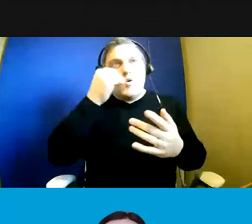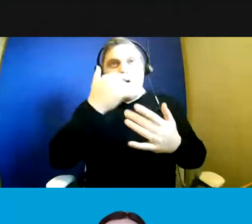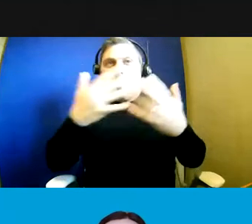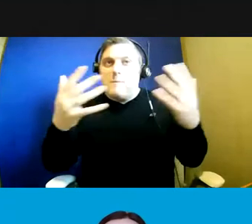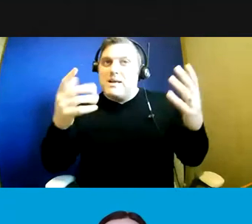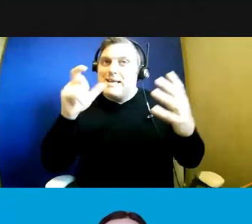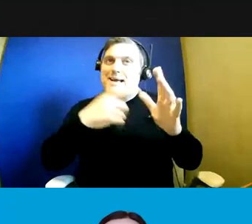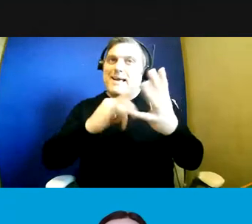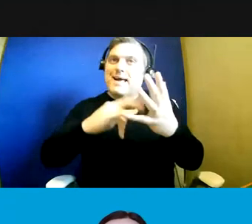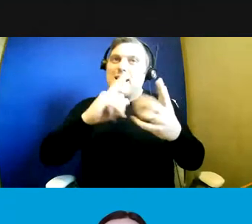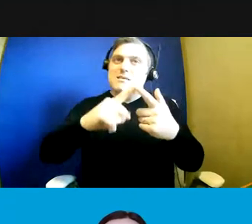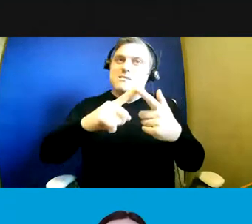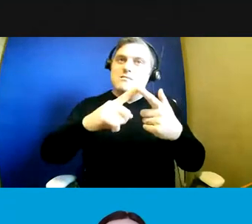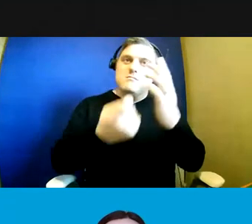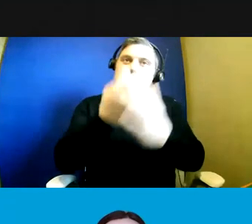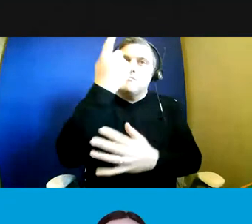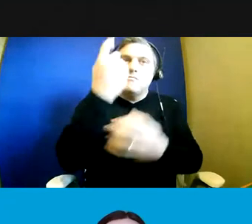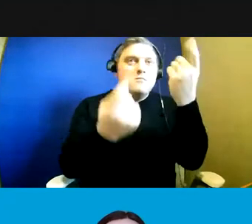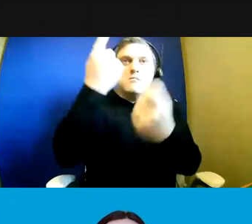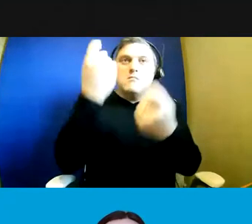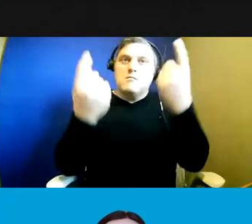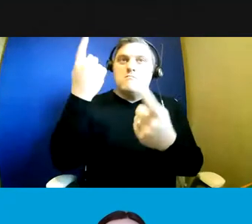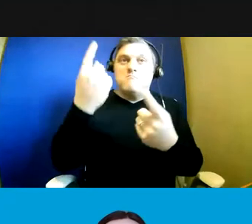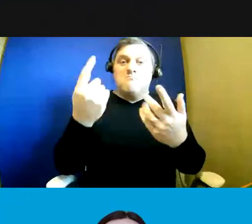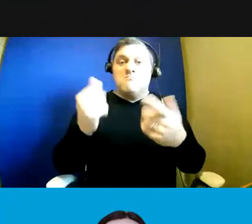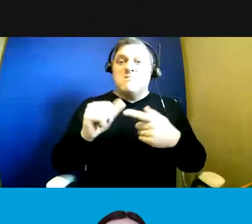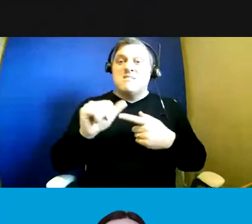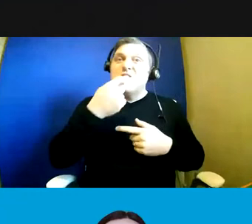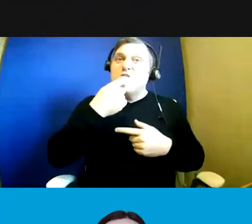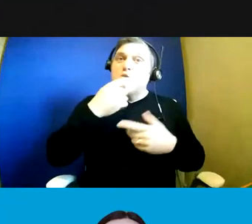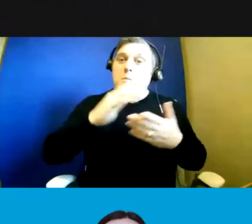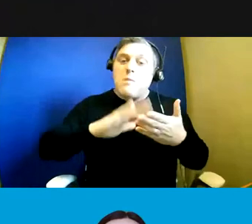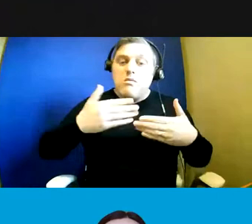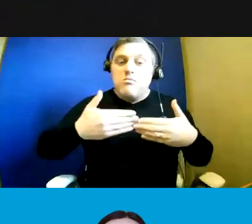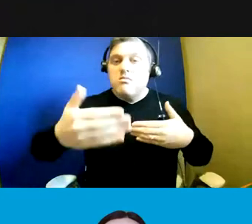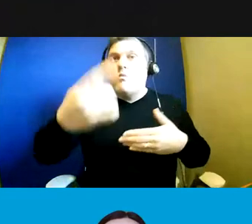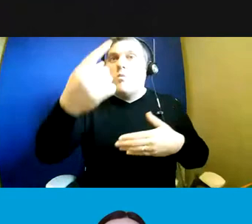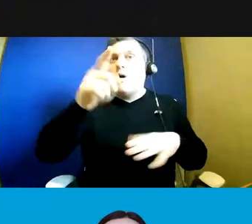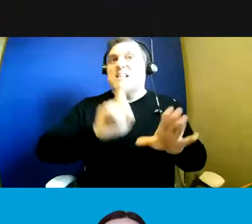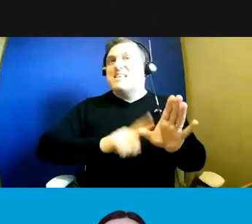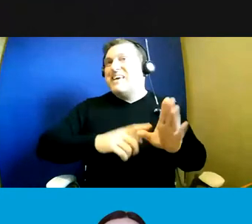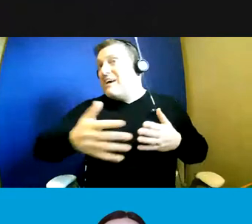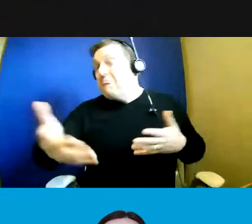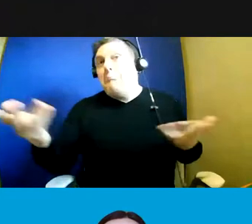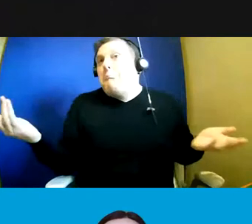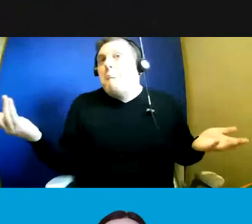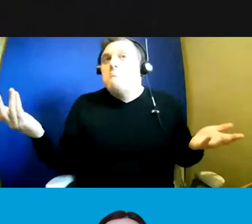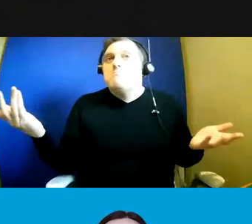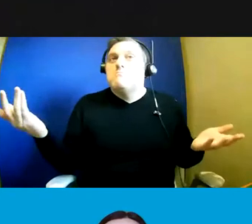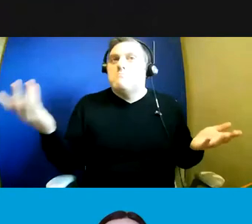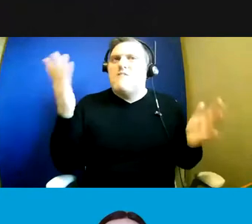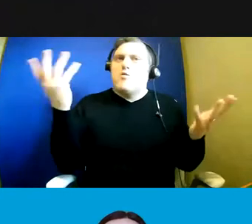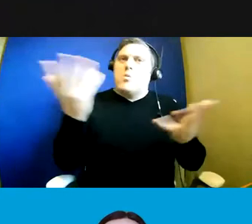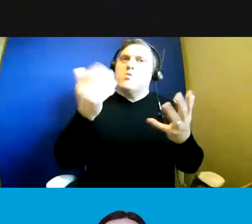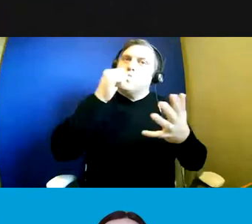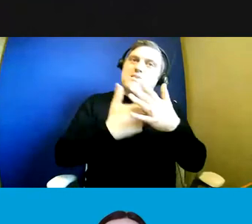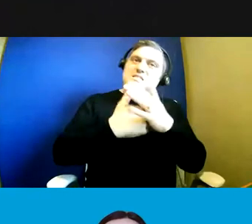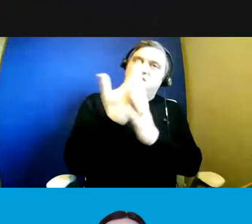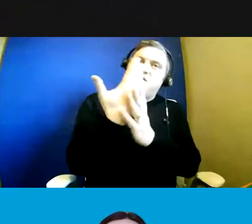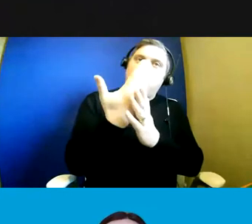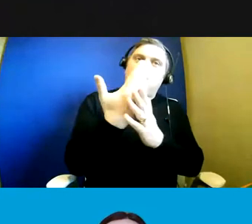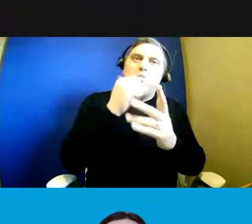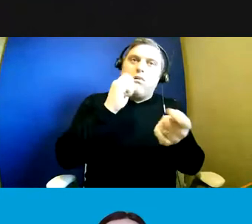COVID pandemic pans out over the next few months and year. But yes, I think it will evolve and develop. I